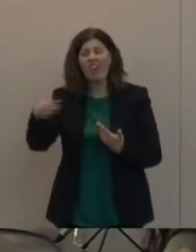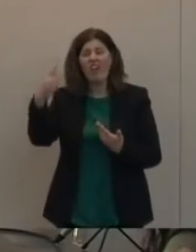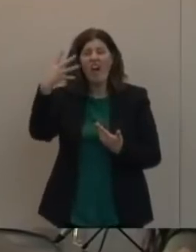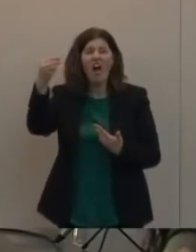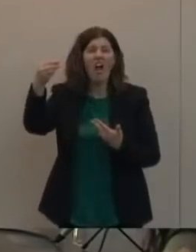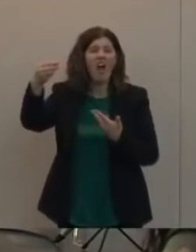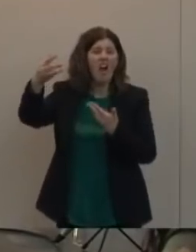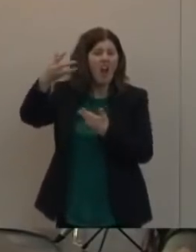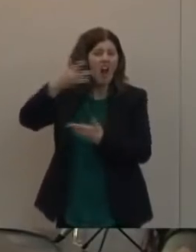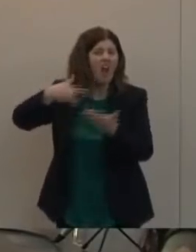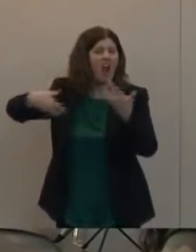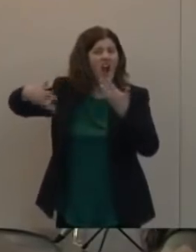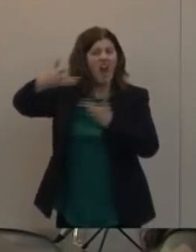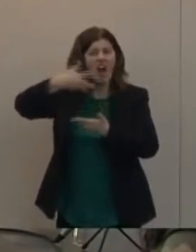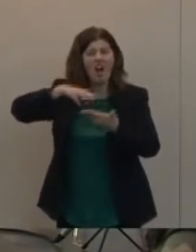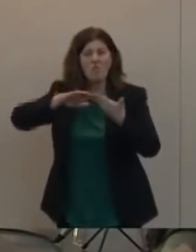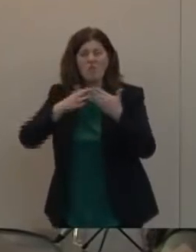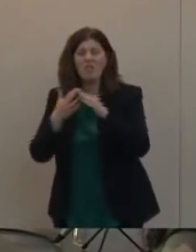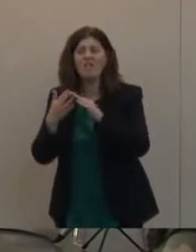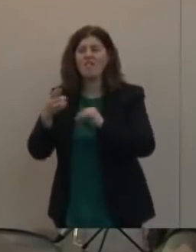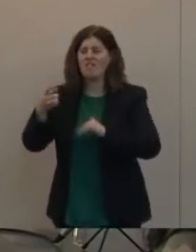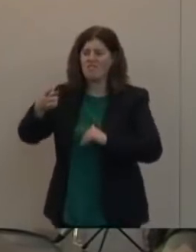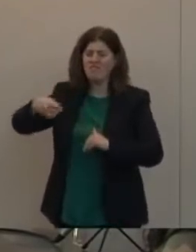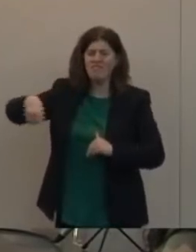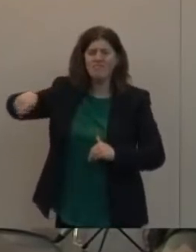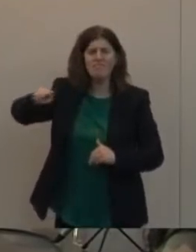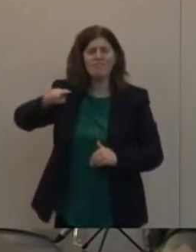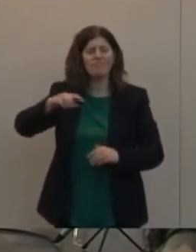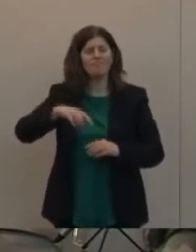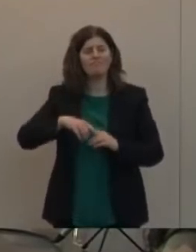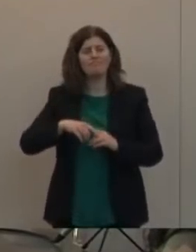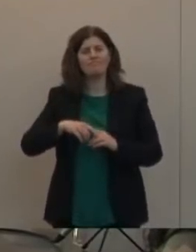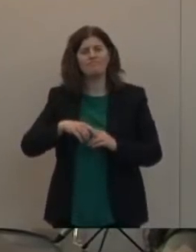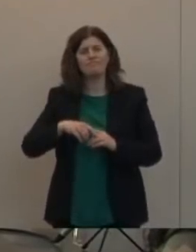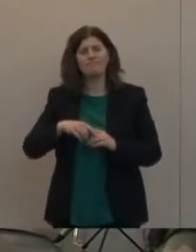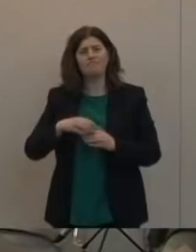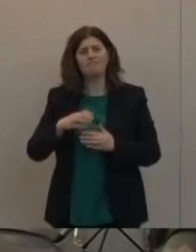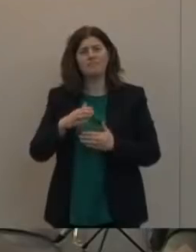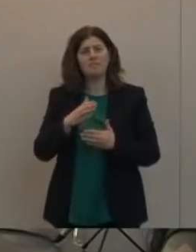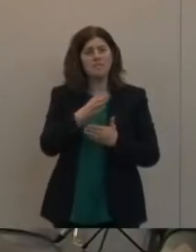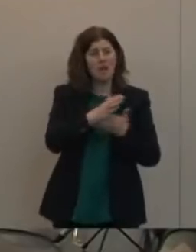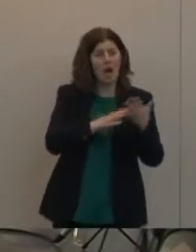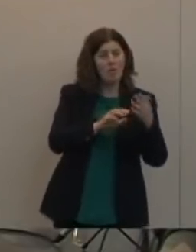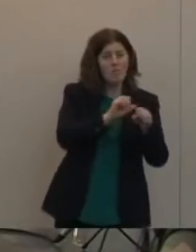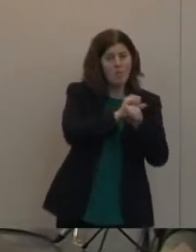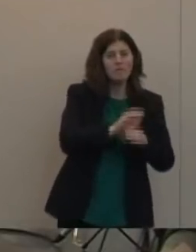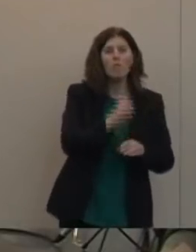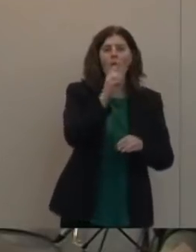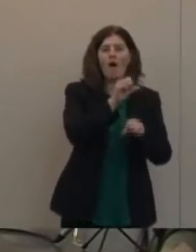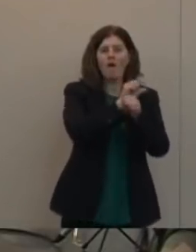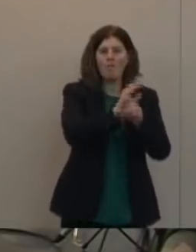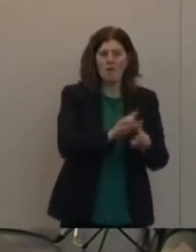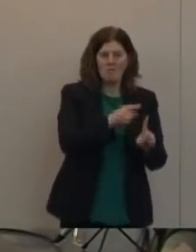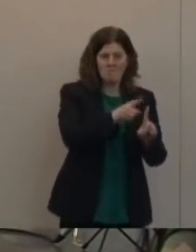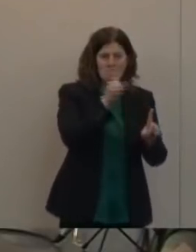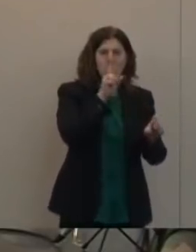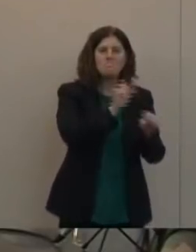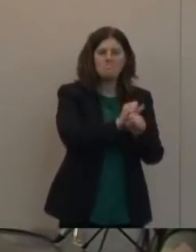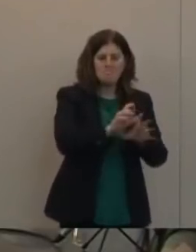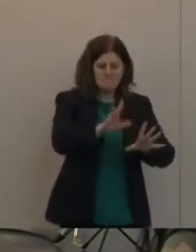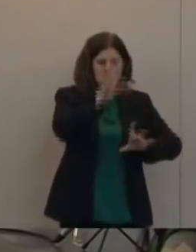about in the community. And there have some of the employees, one of the employees has tested